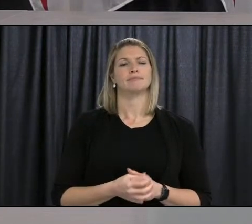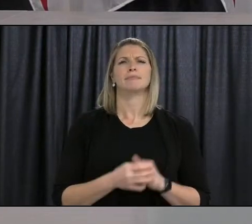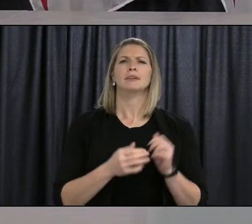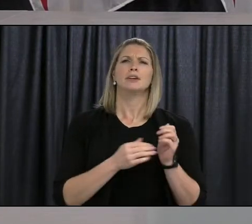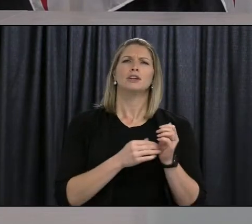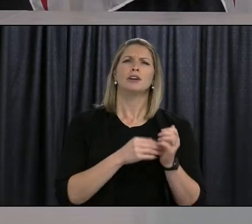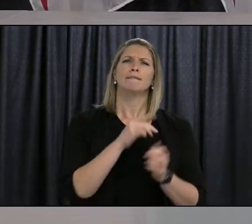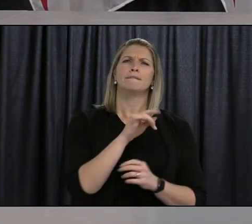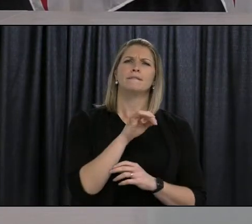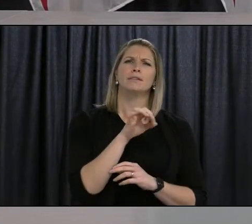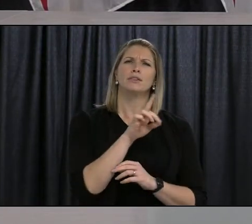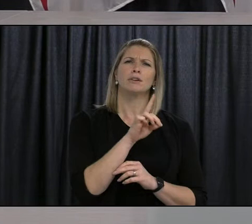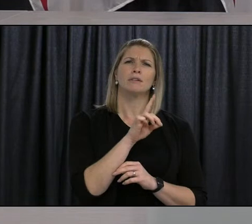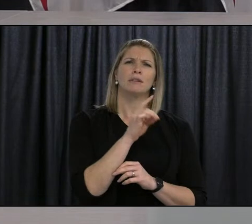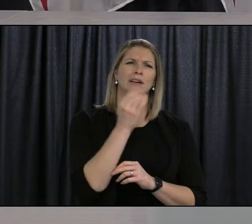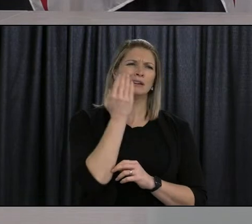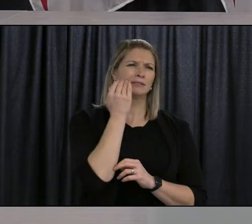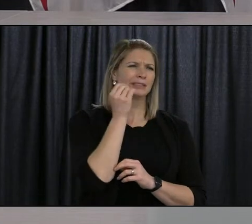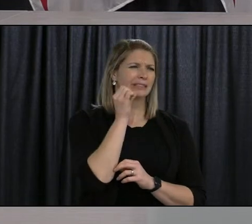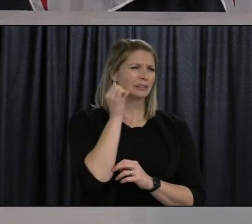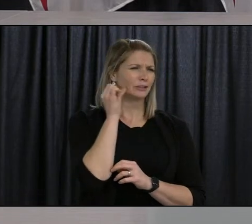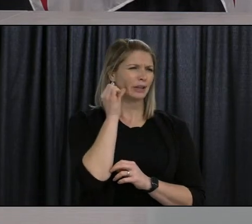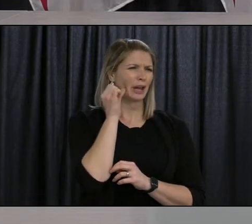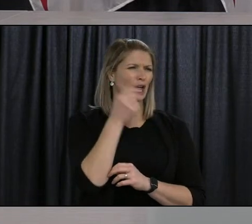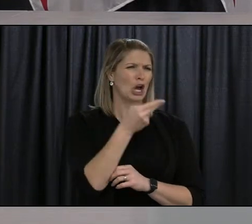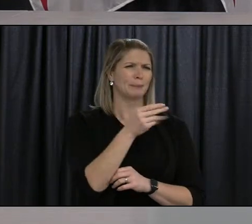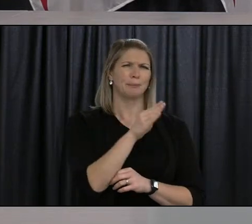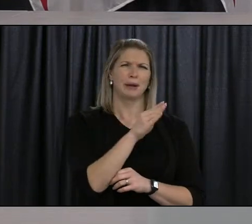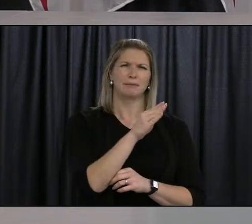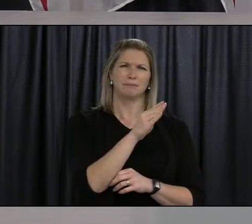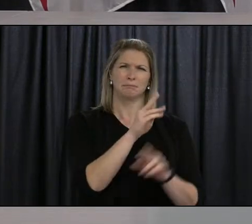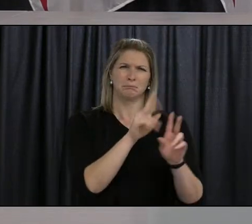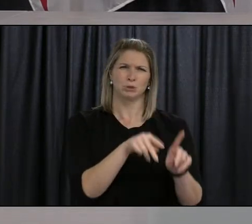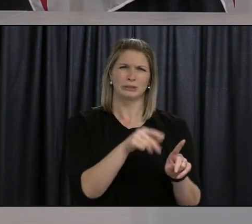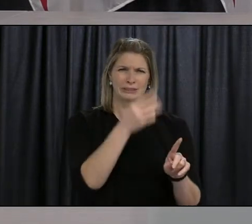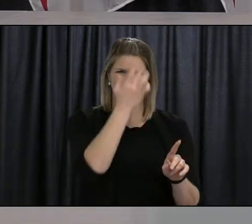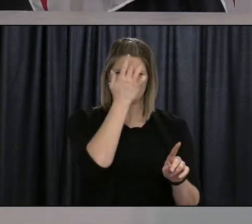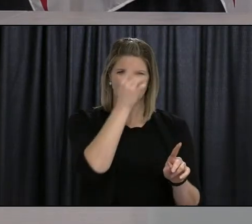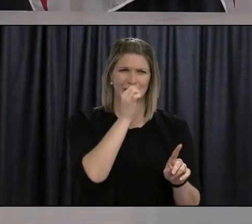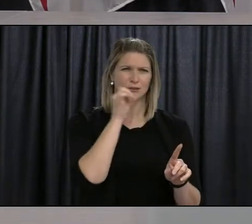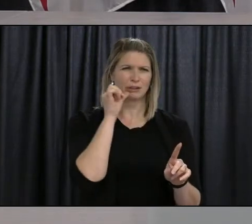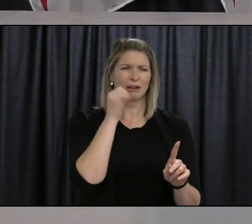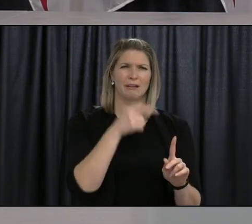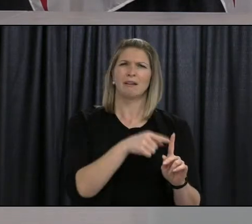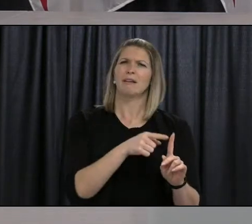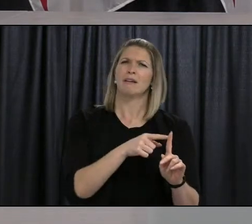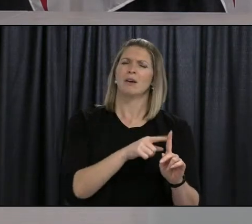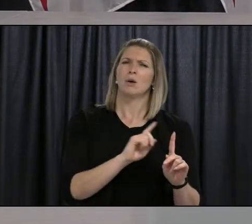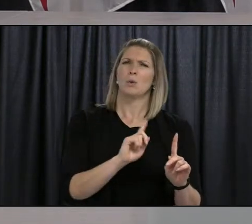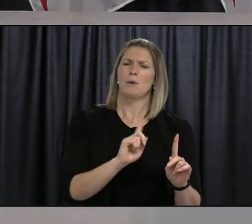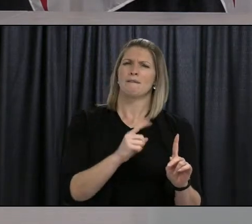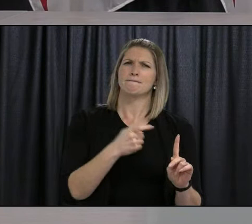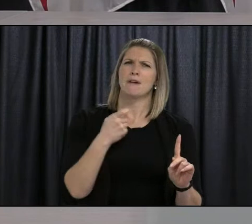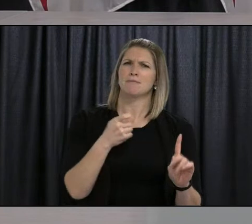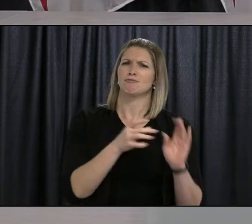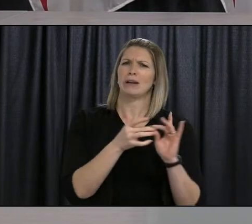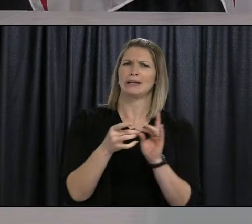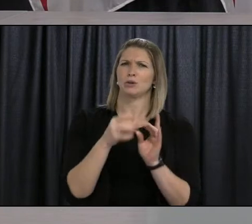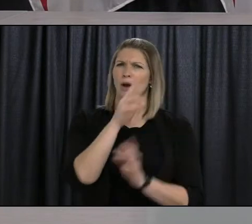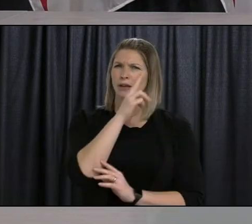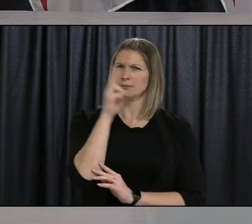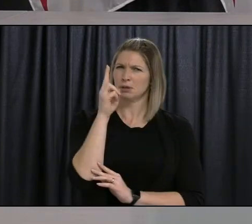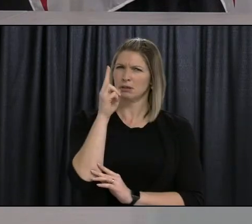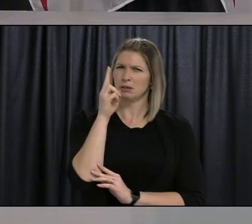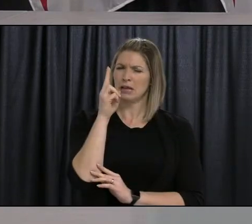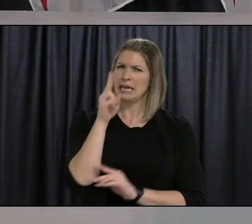Fitzgerald, the case that we saw yesterday in Harbour Breton, can you give us a little more information about that? Is that also tied to the hospital like we've